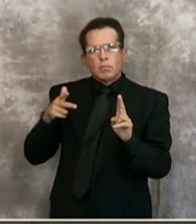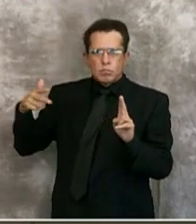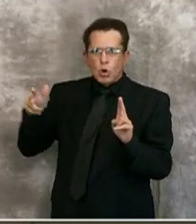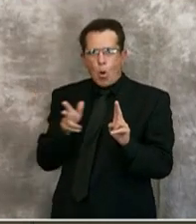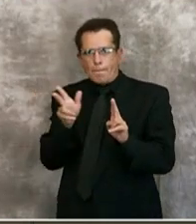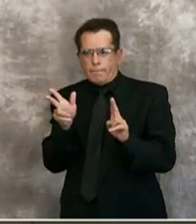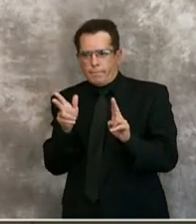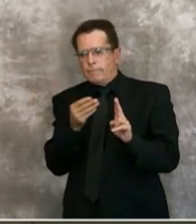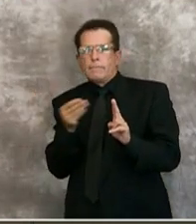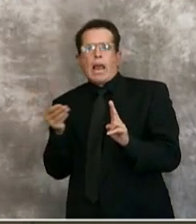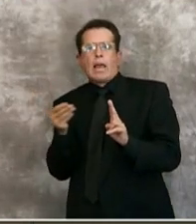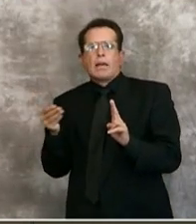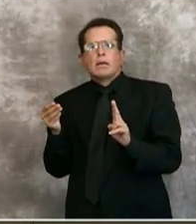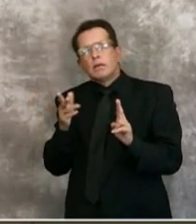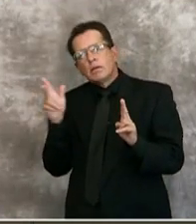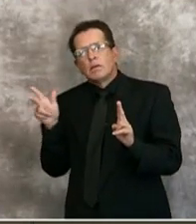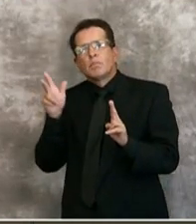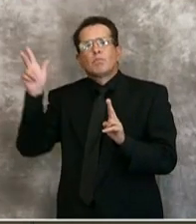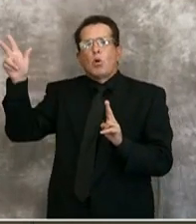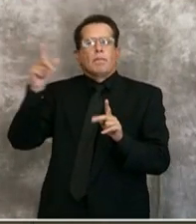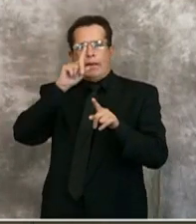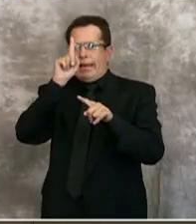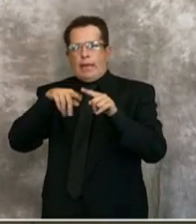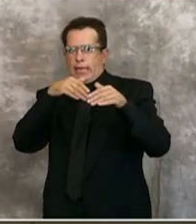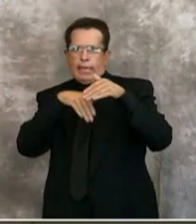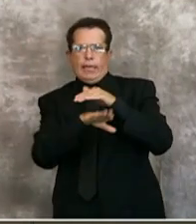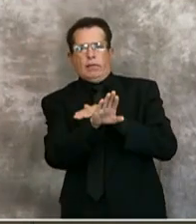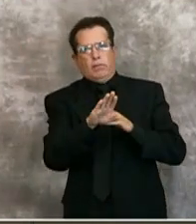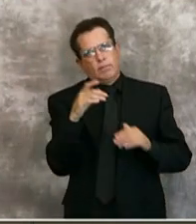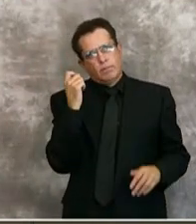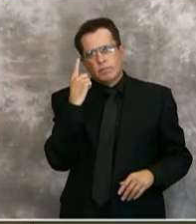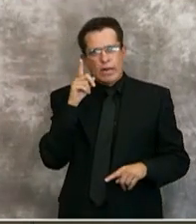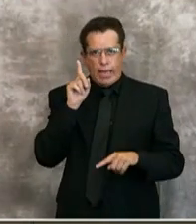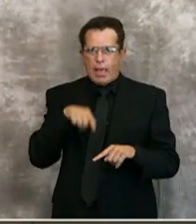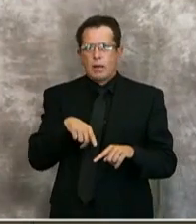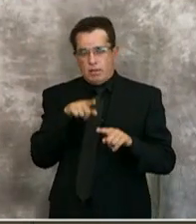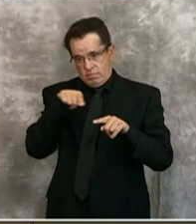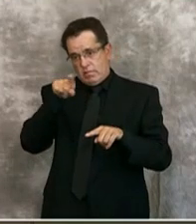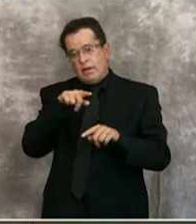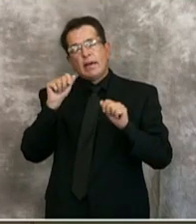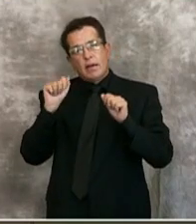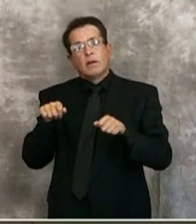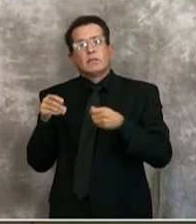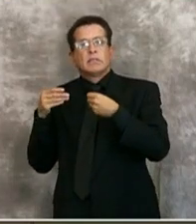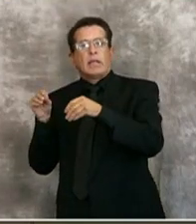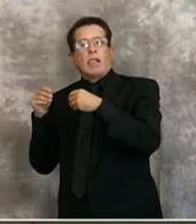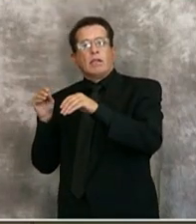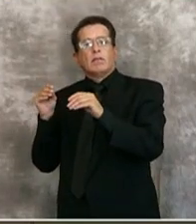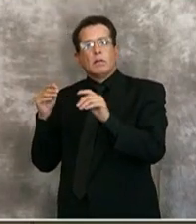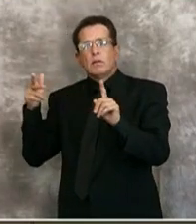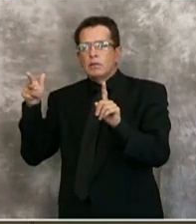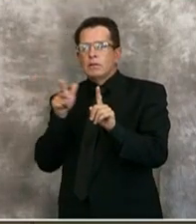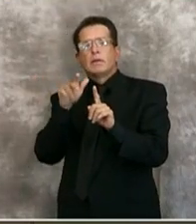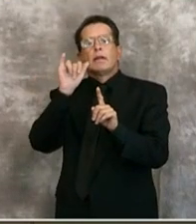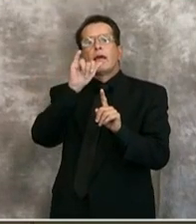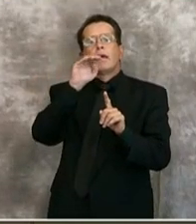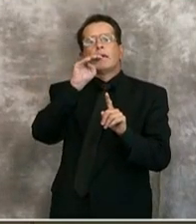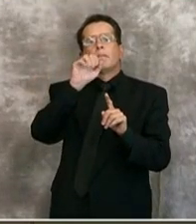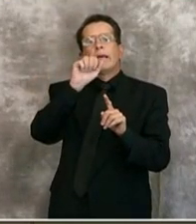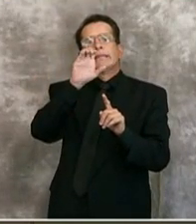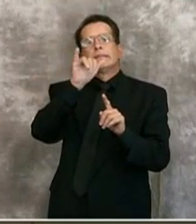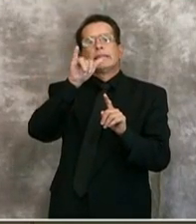again, you can't access them from inside. Those businesses, like for instance a Macy's that